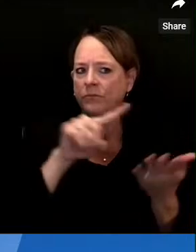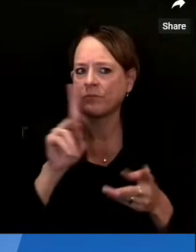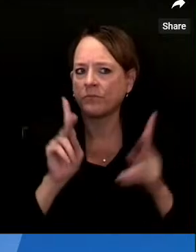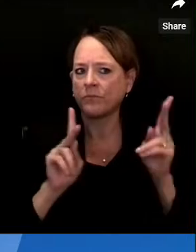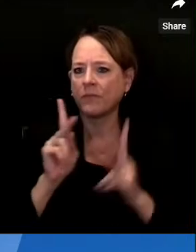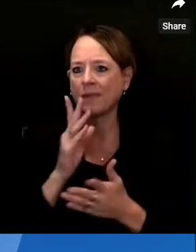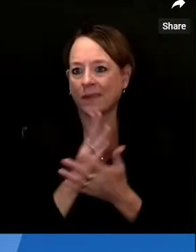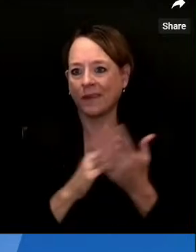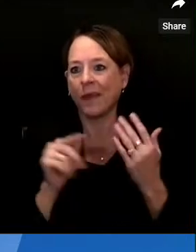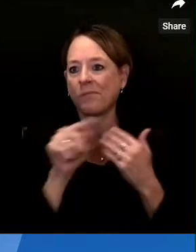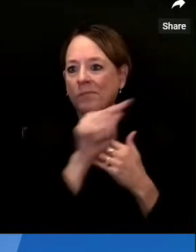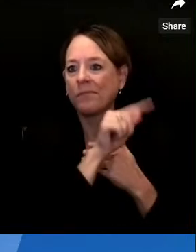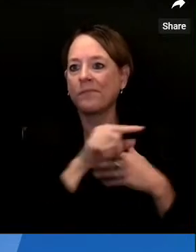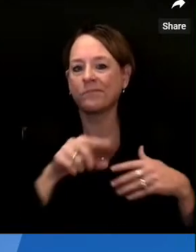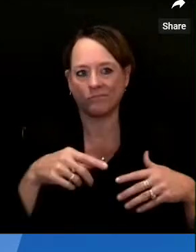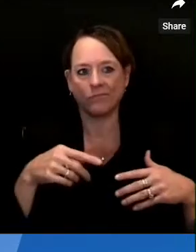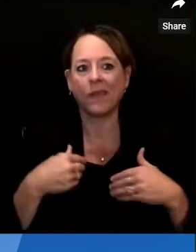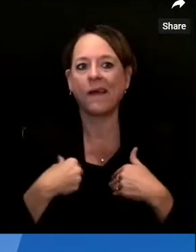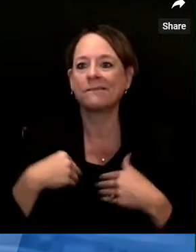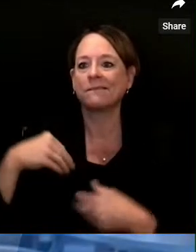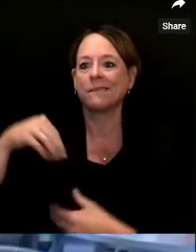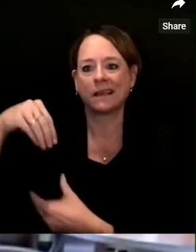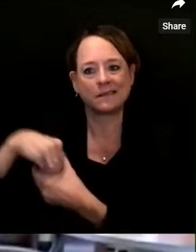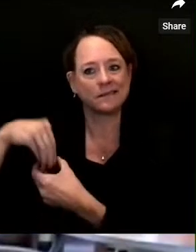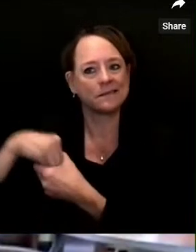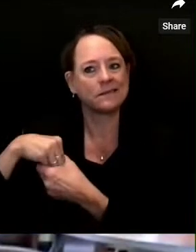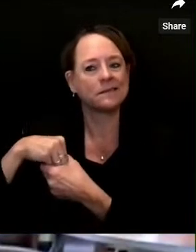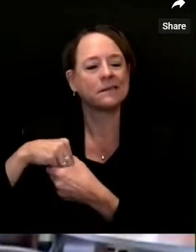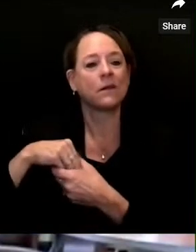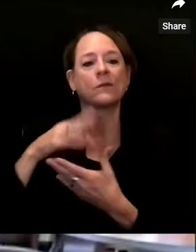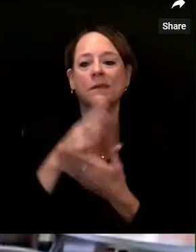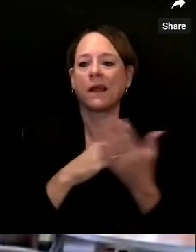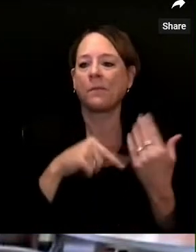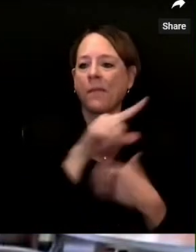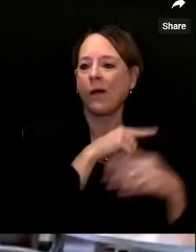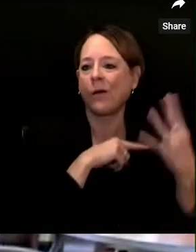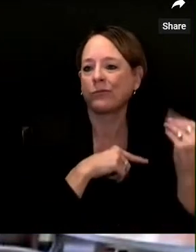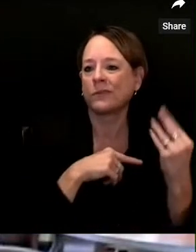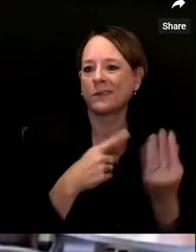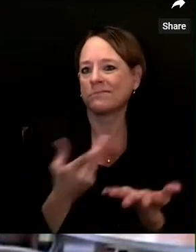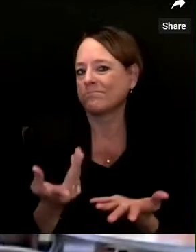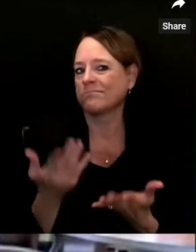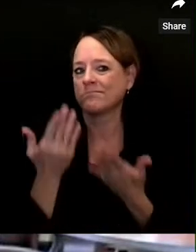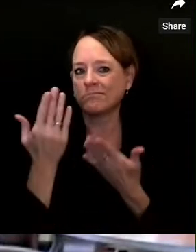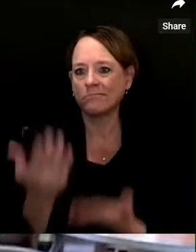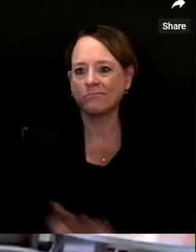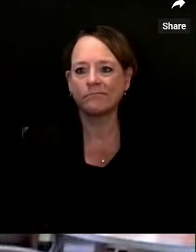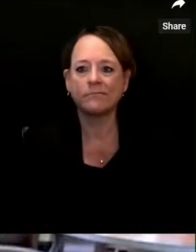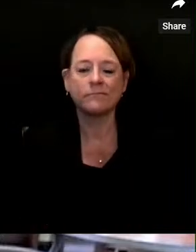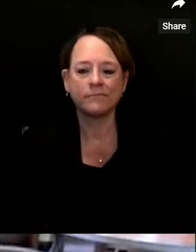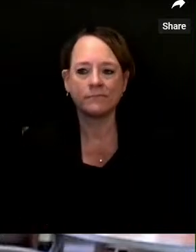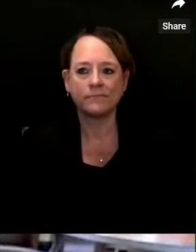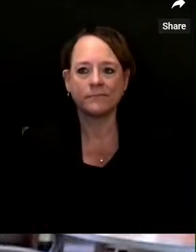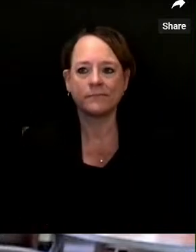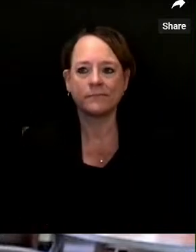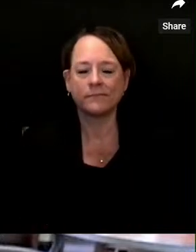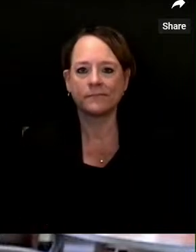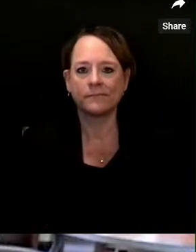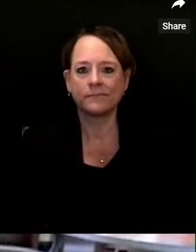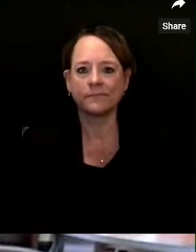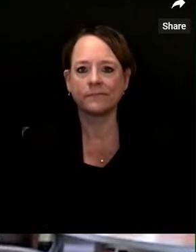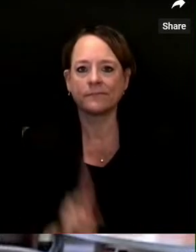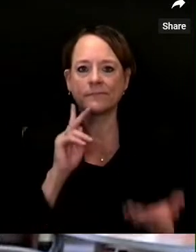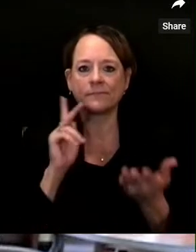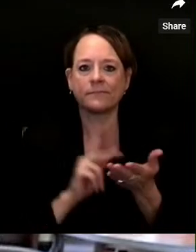Yep. So I think on events like that, it's really important to be vaccinated and to wear